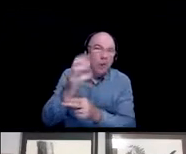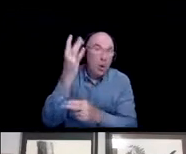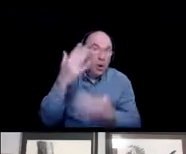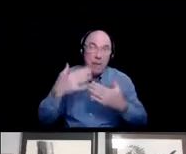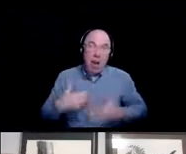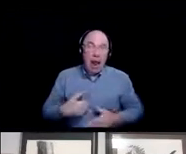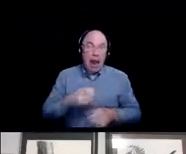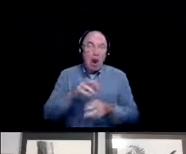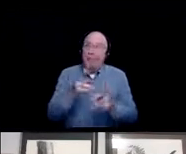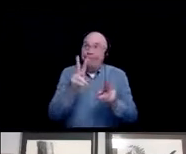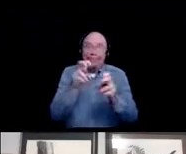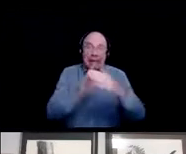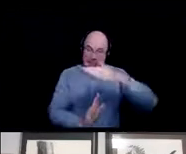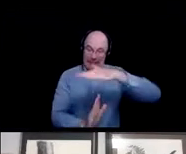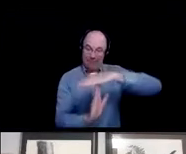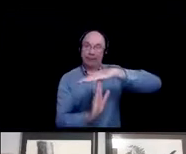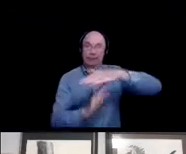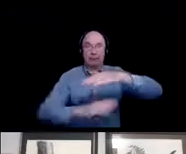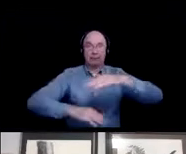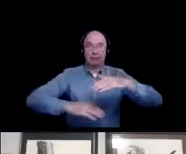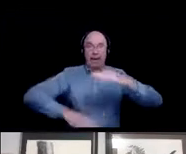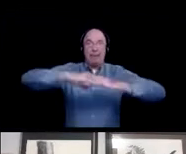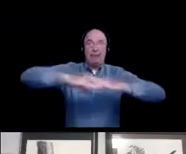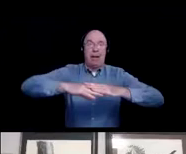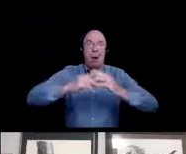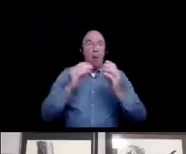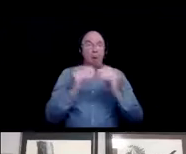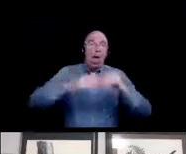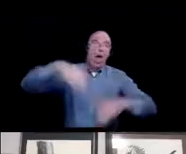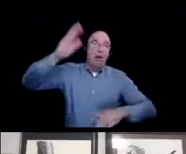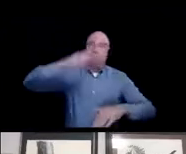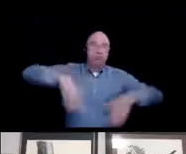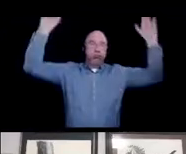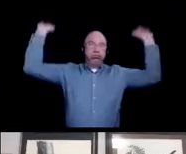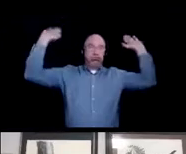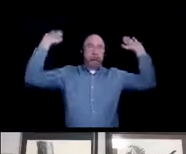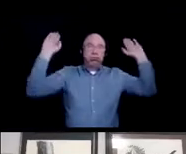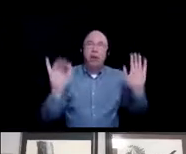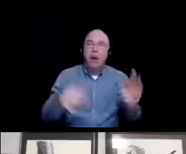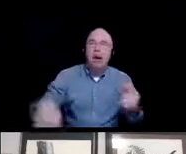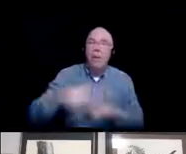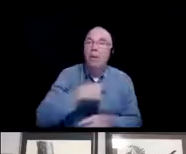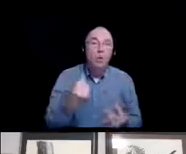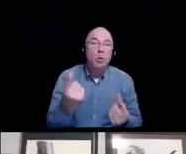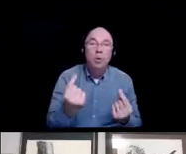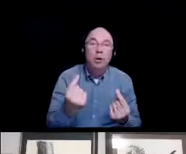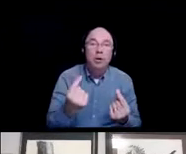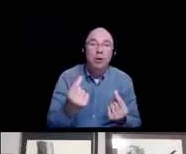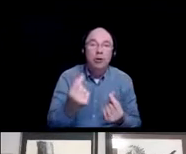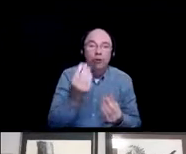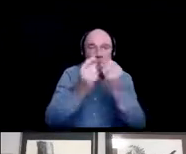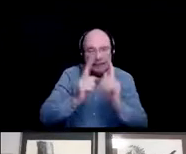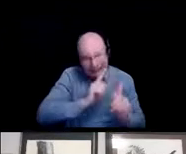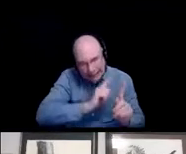daily toxins into the body that was never meant to happen. And so what we need to do is we need to have a diet that is